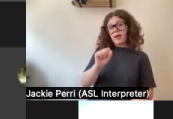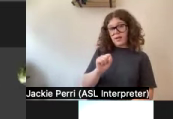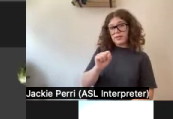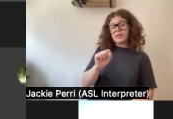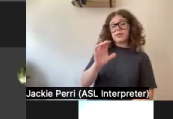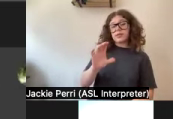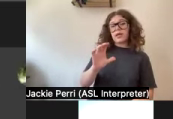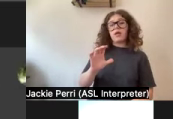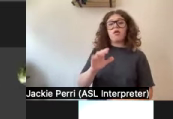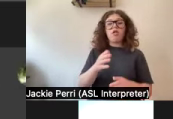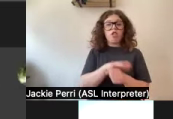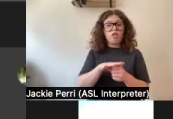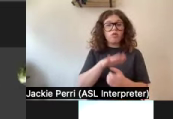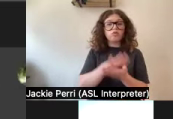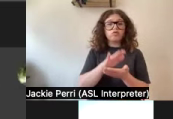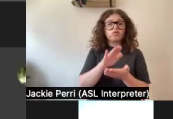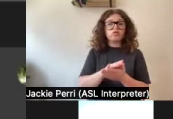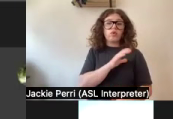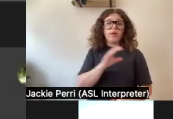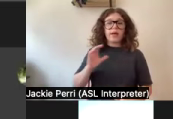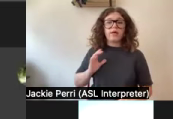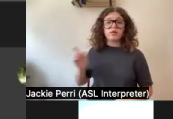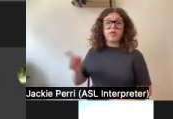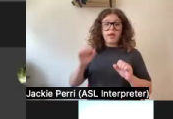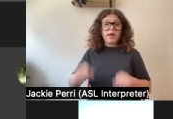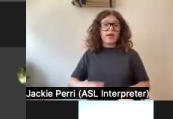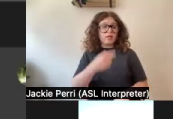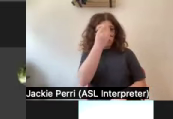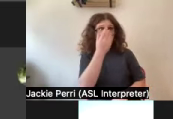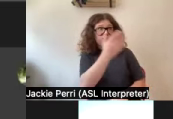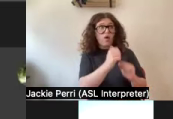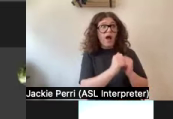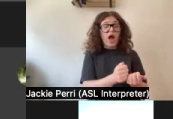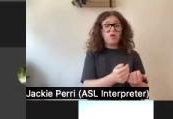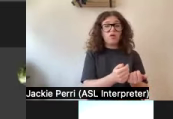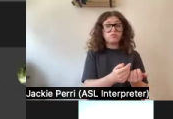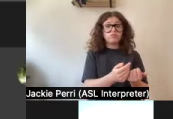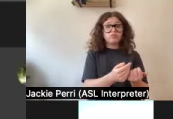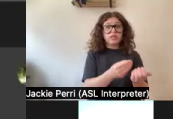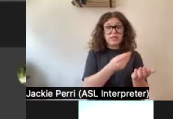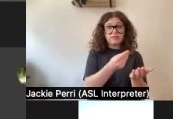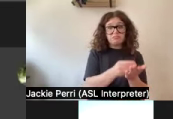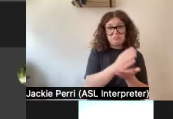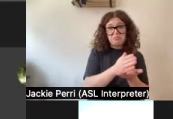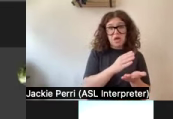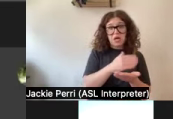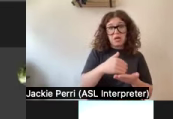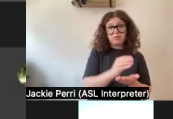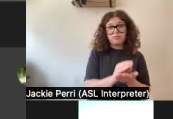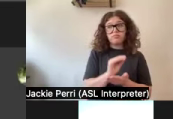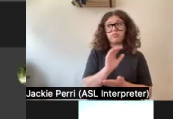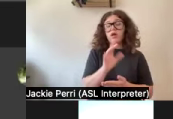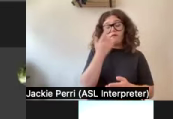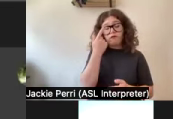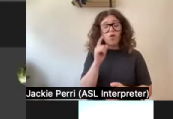to support the implementation of sexual health education. One critical outcome of these workshops